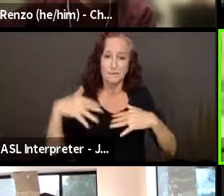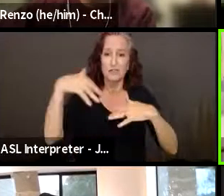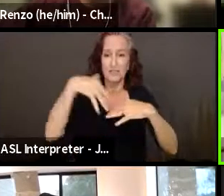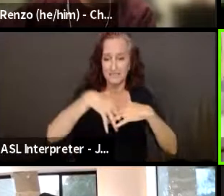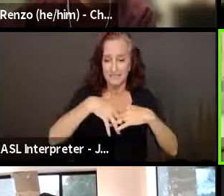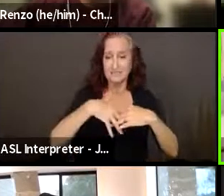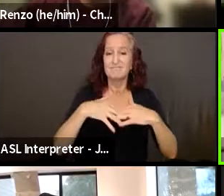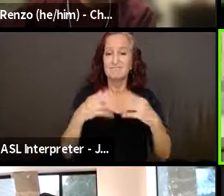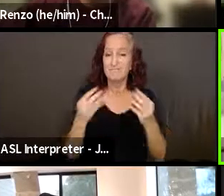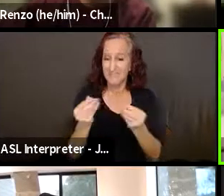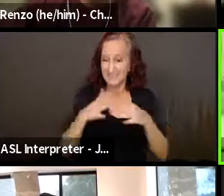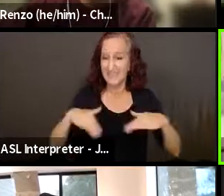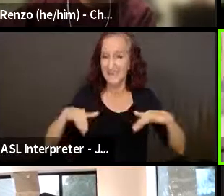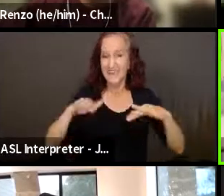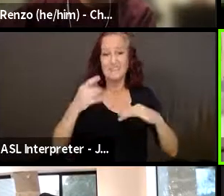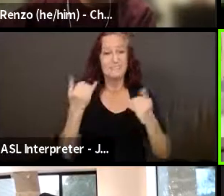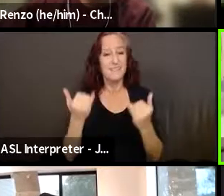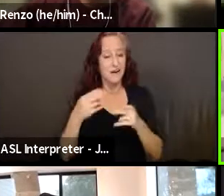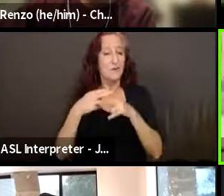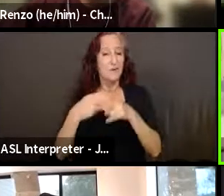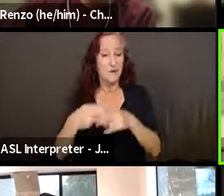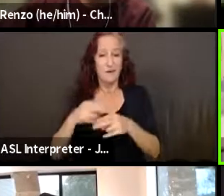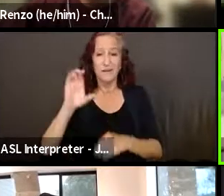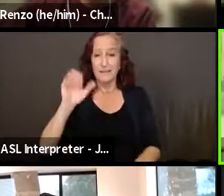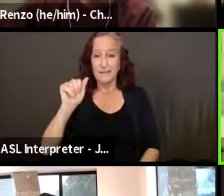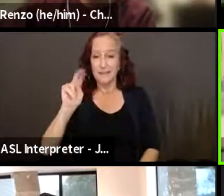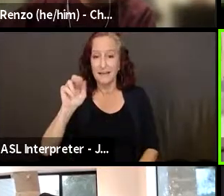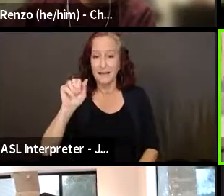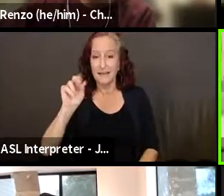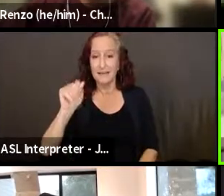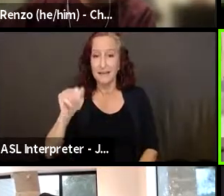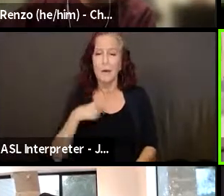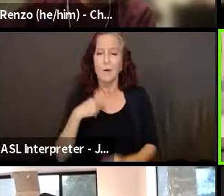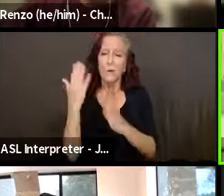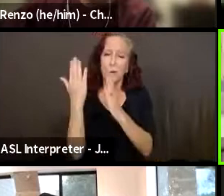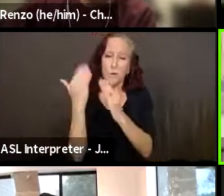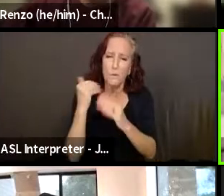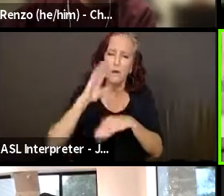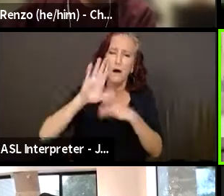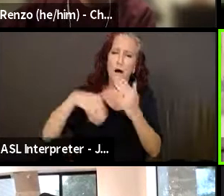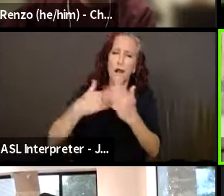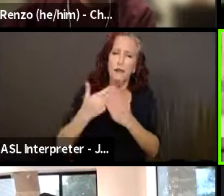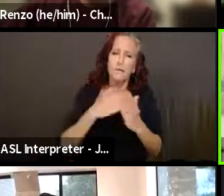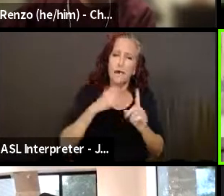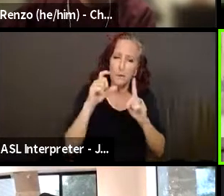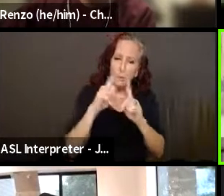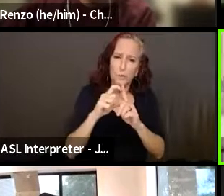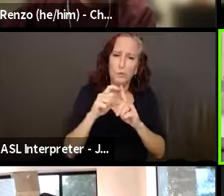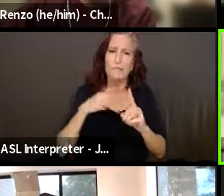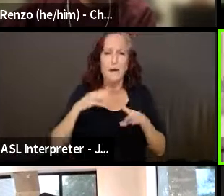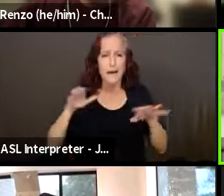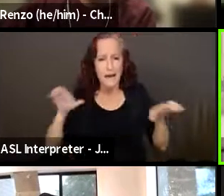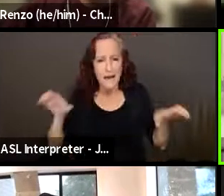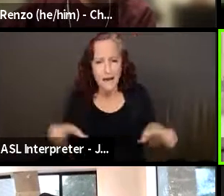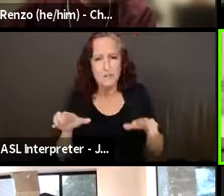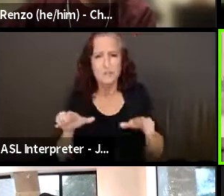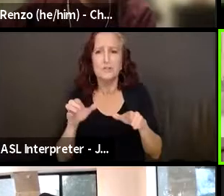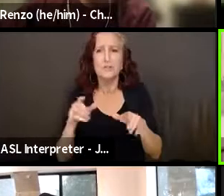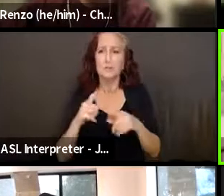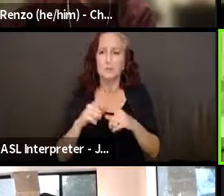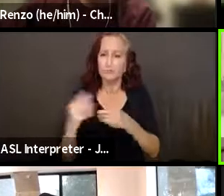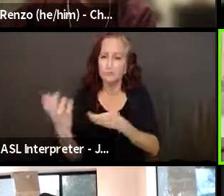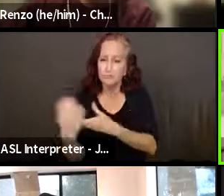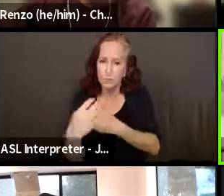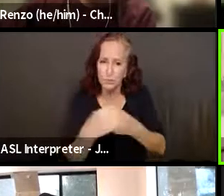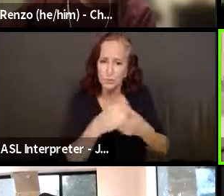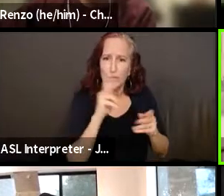I hope that all of the work that I do, all of my actions are in furtherance of this, including my